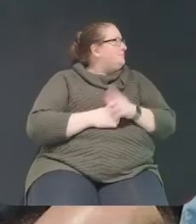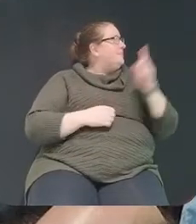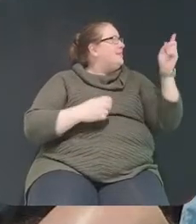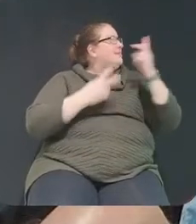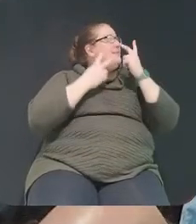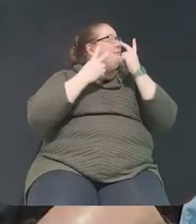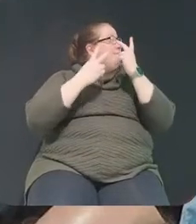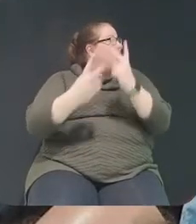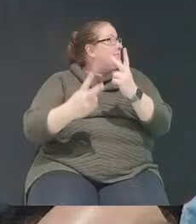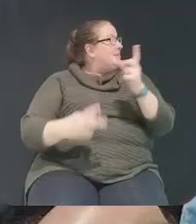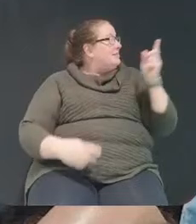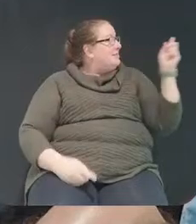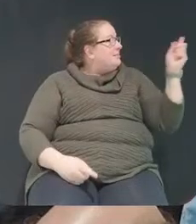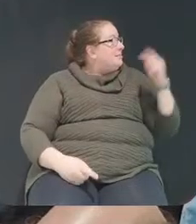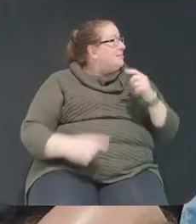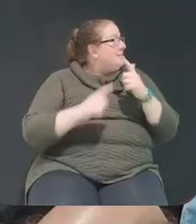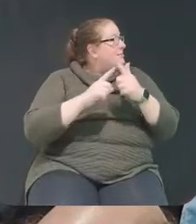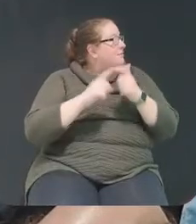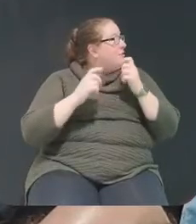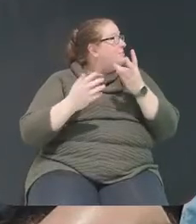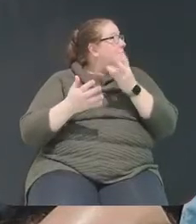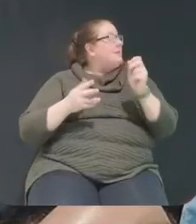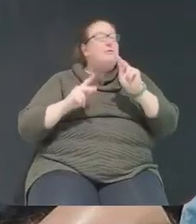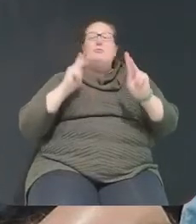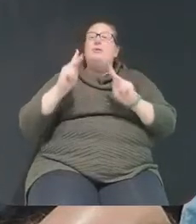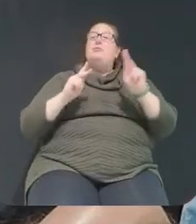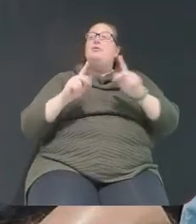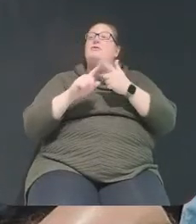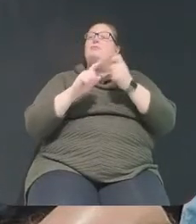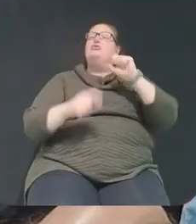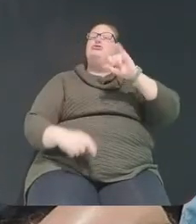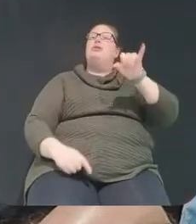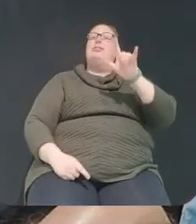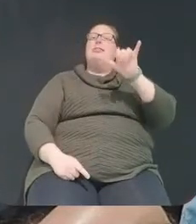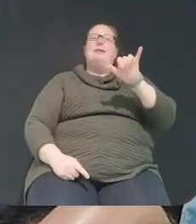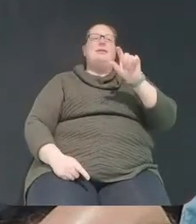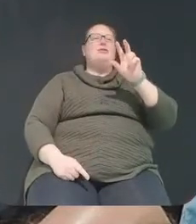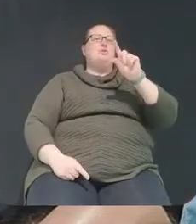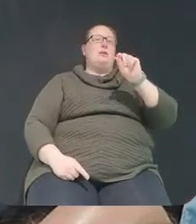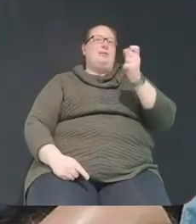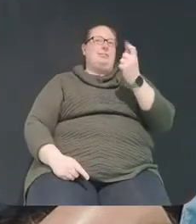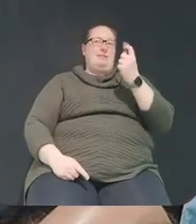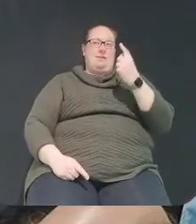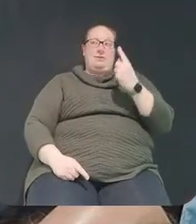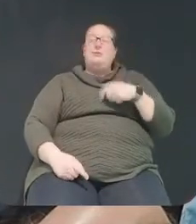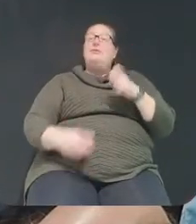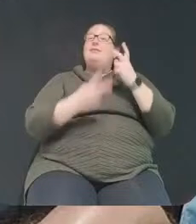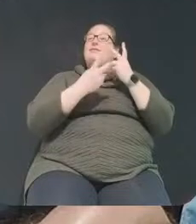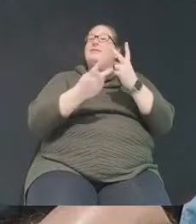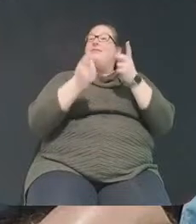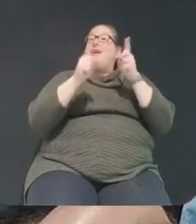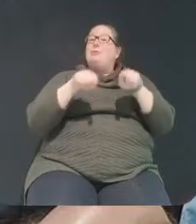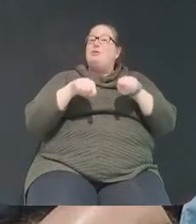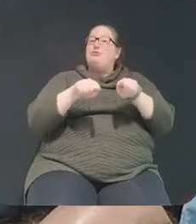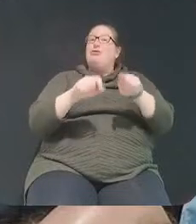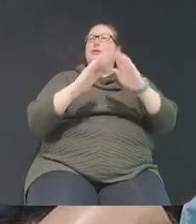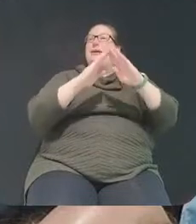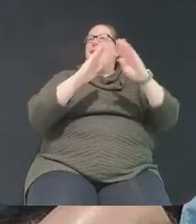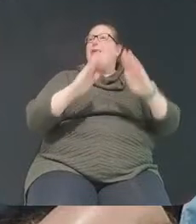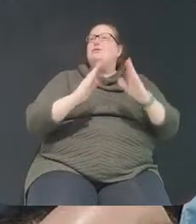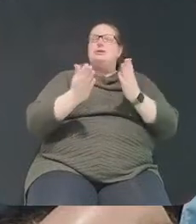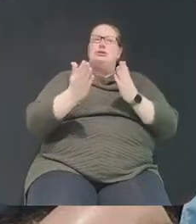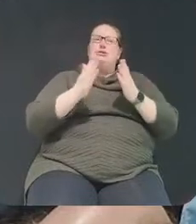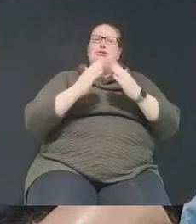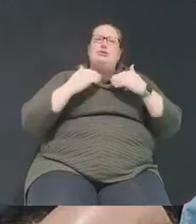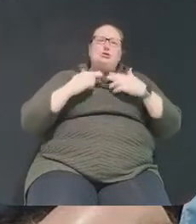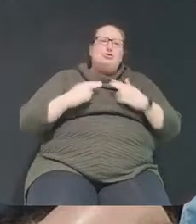Bagshaw, Nick Licata, and Tom Rasmussen in July 2011. The visit took place during a Housing, Human